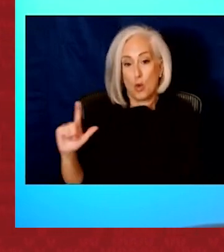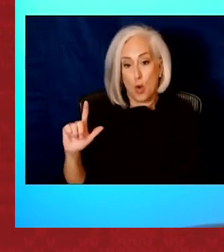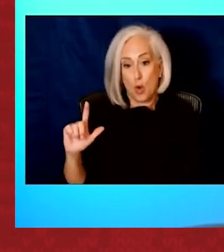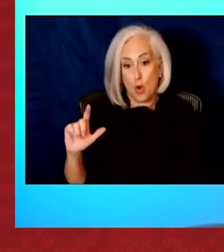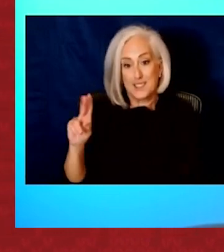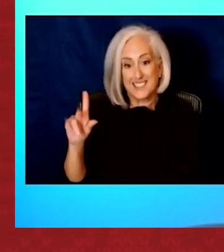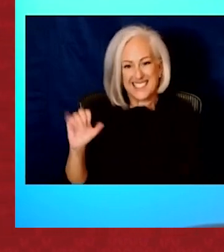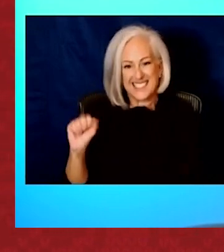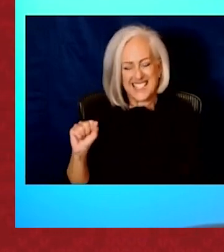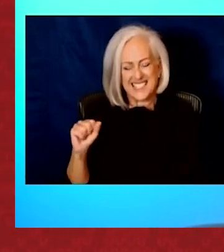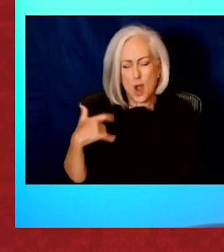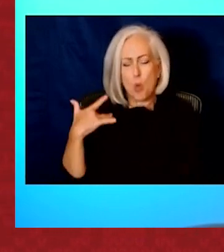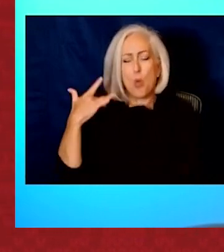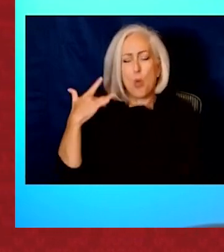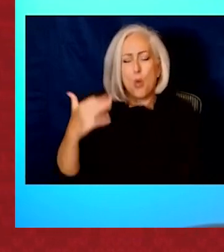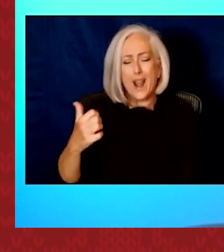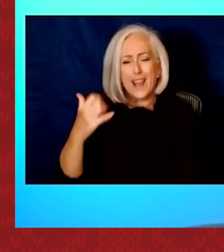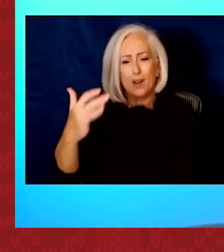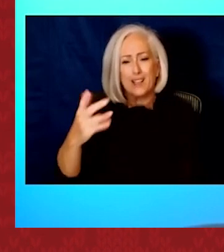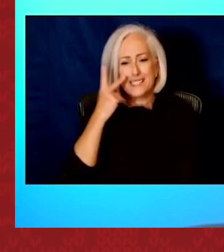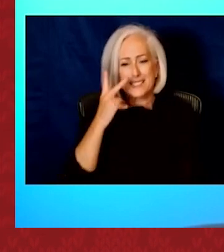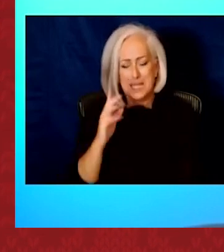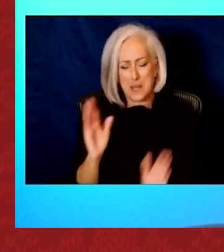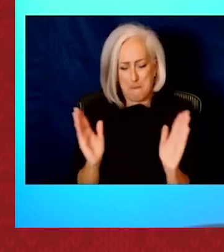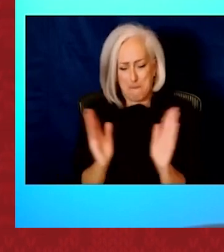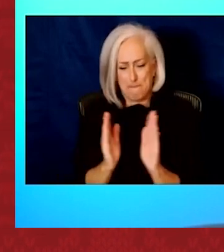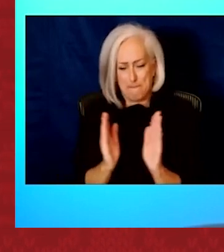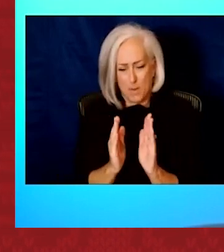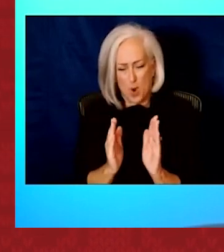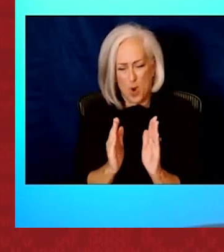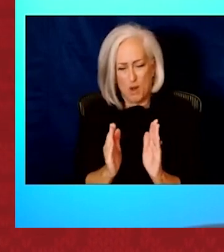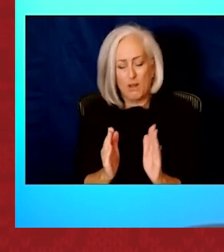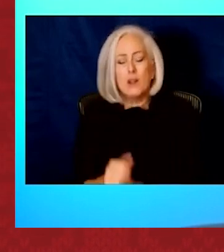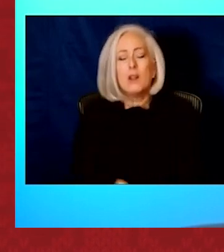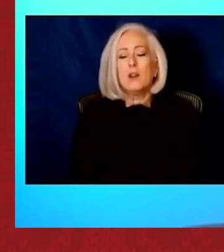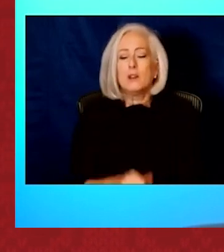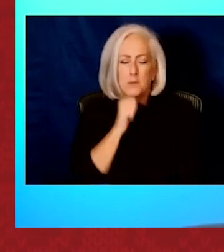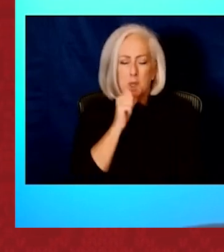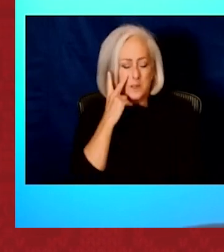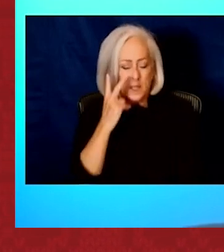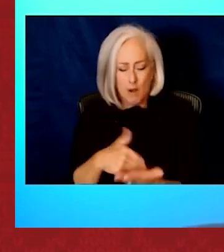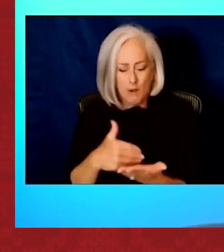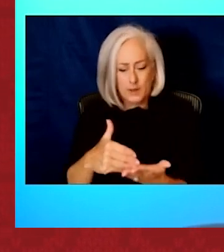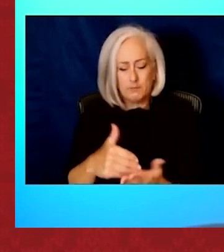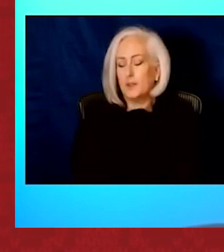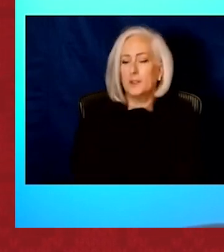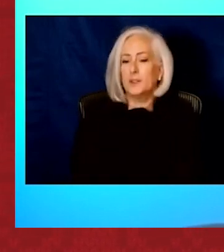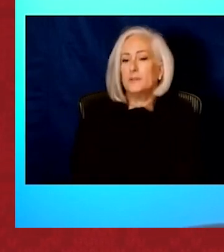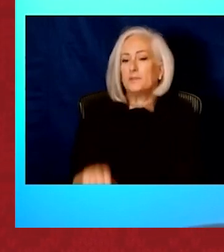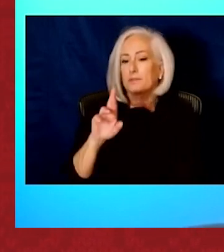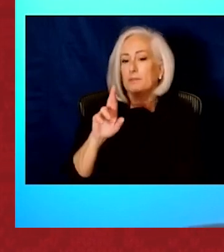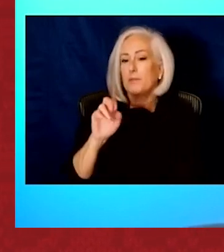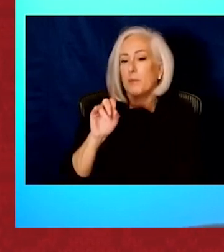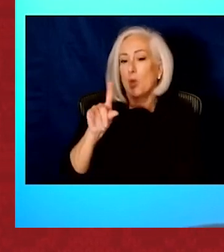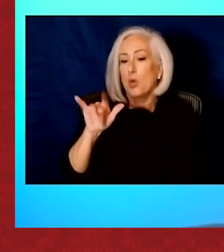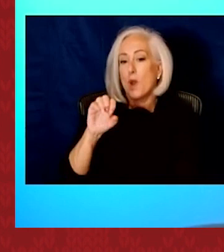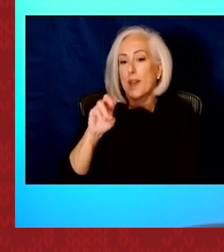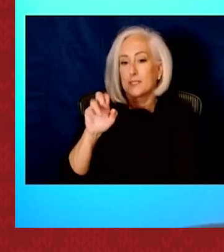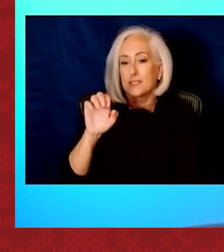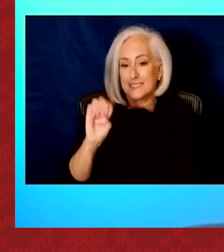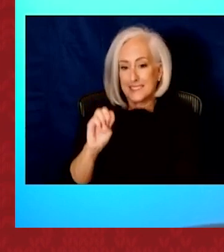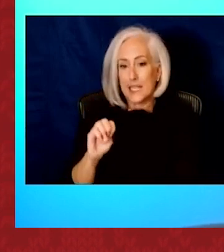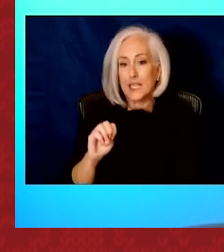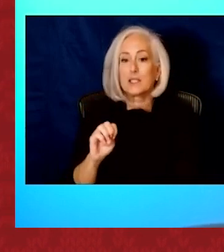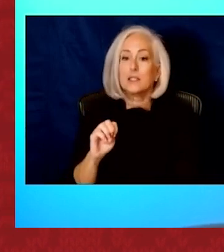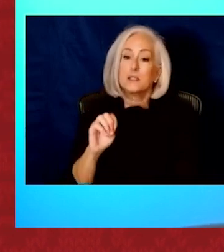small. It's a kind of a one-off sort of thing. But rattlesnake bites, yeah, they cause a lot of morbidity. All